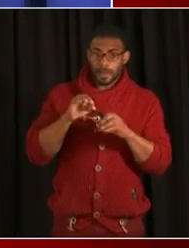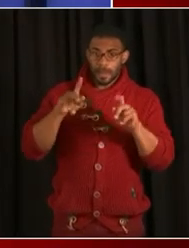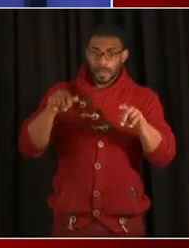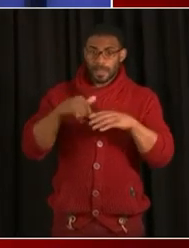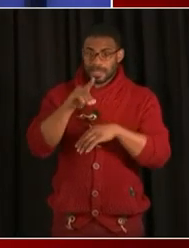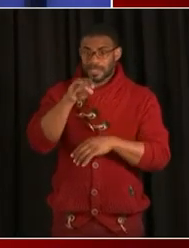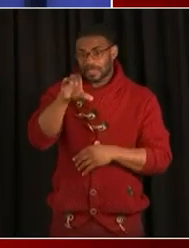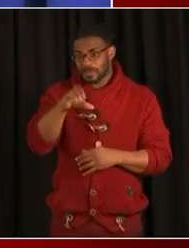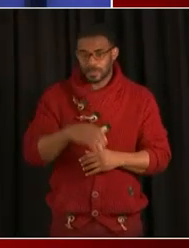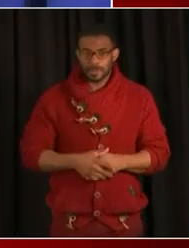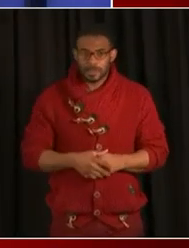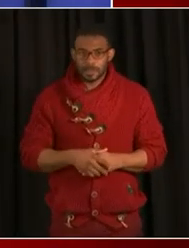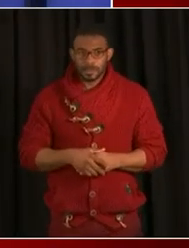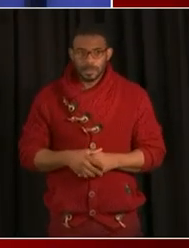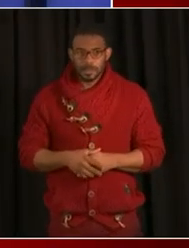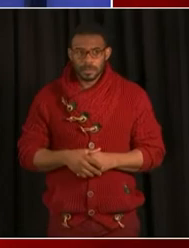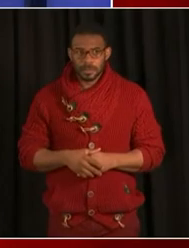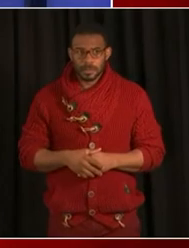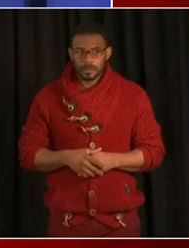money out in December.